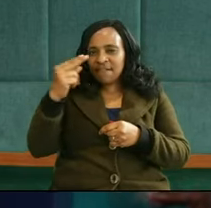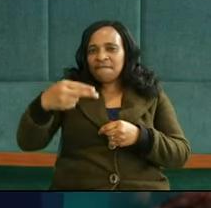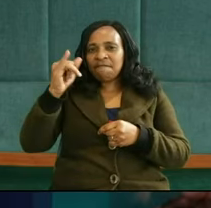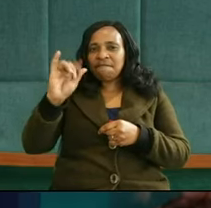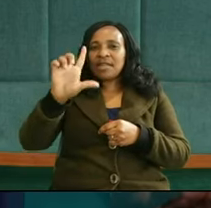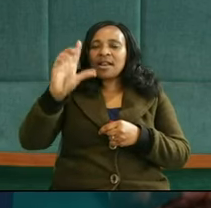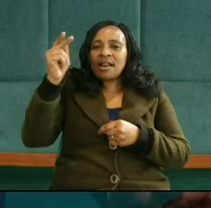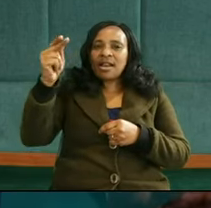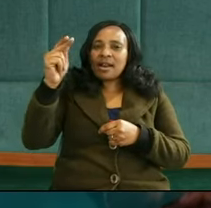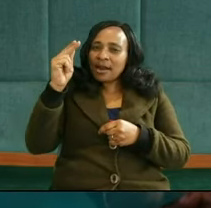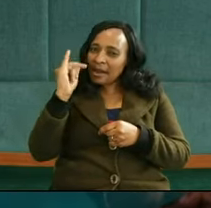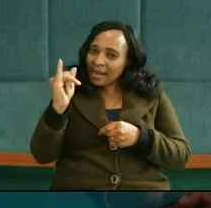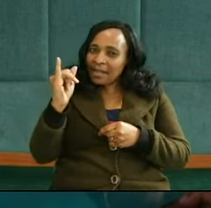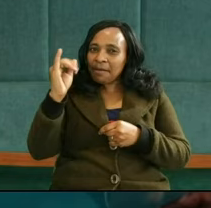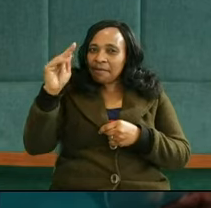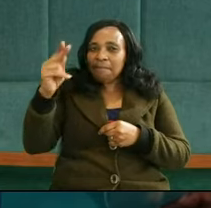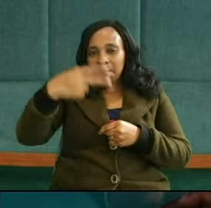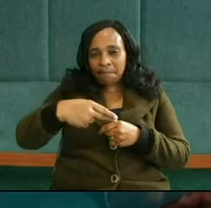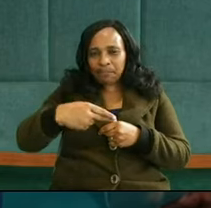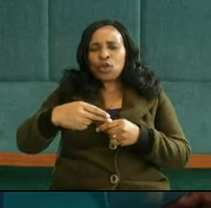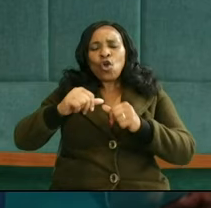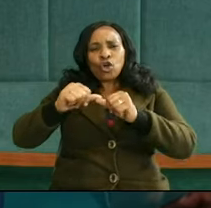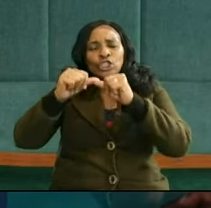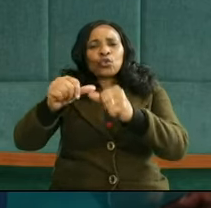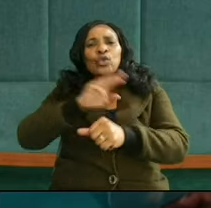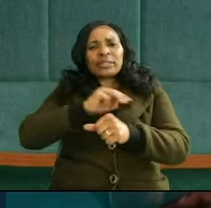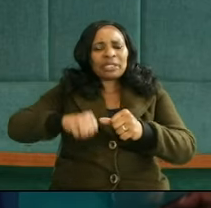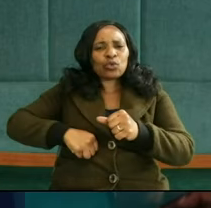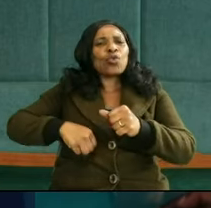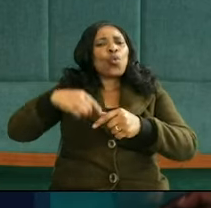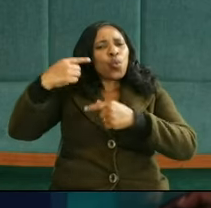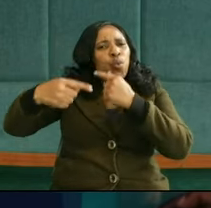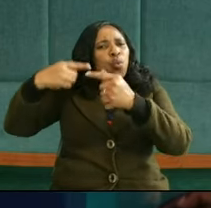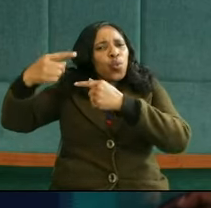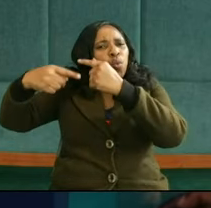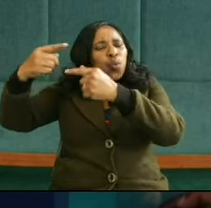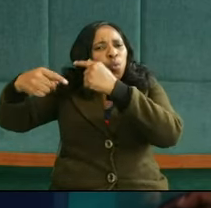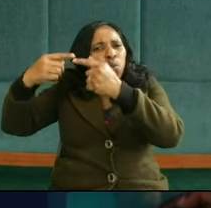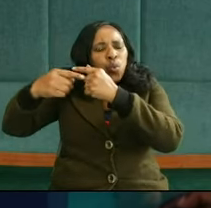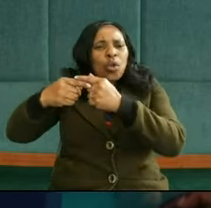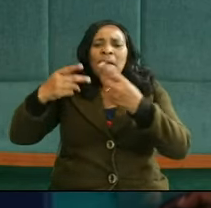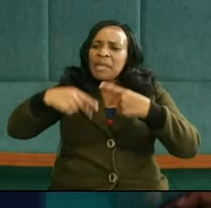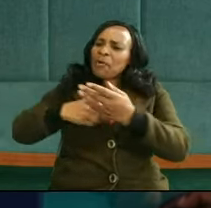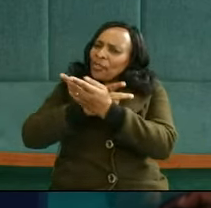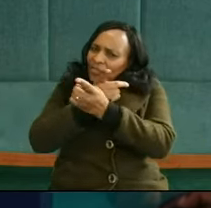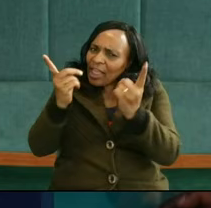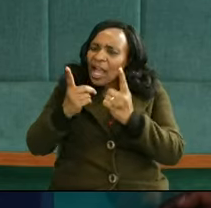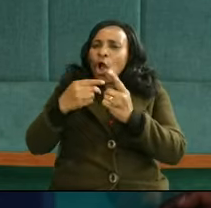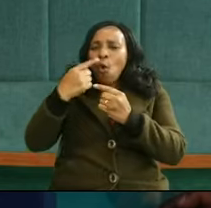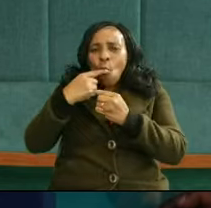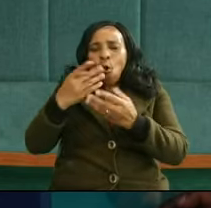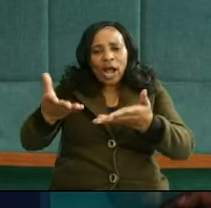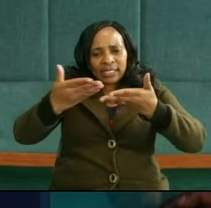keep on moving on mission. Mission must keep on going on and on and on. As long as there are people who have not